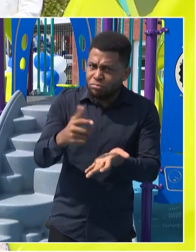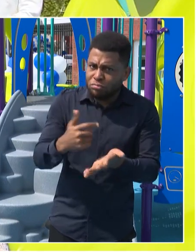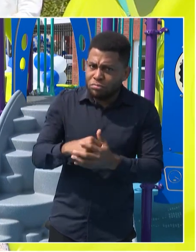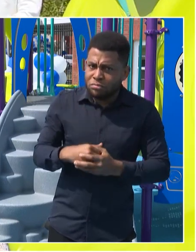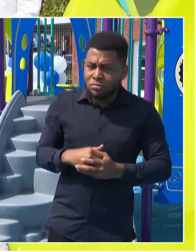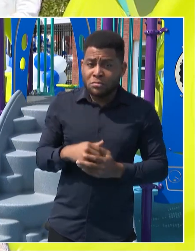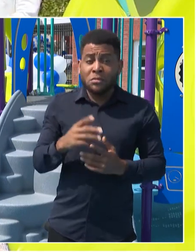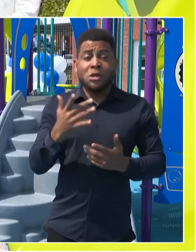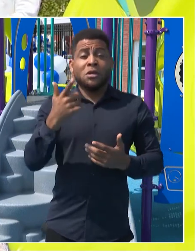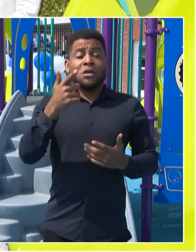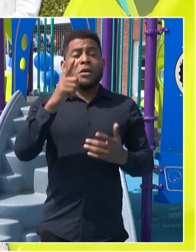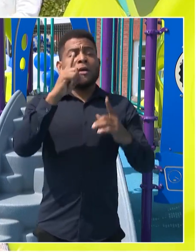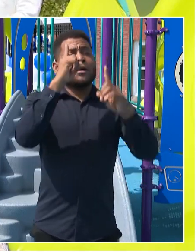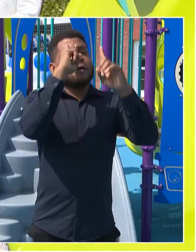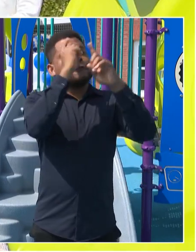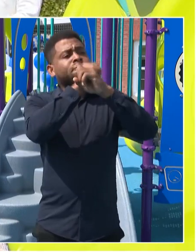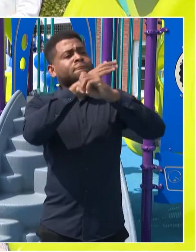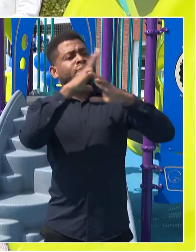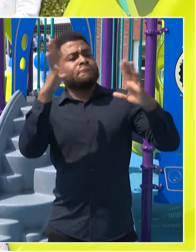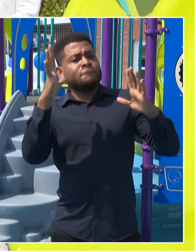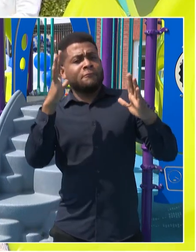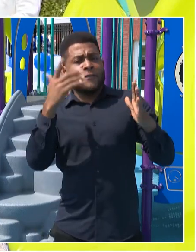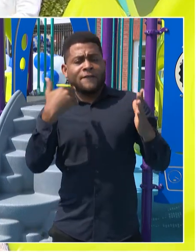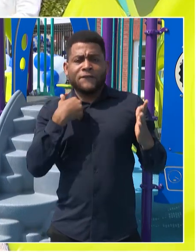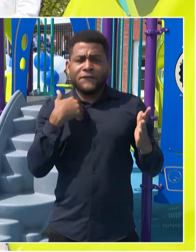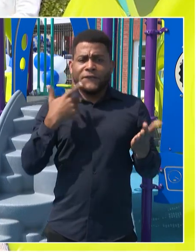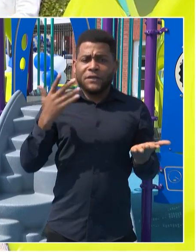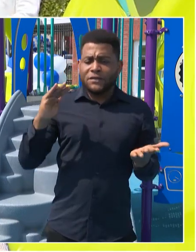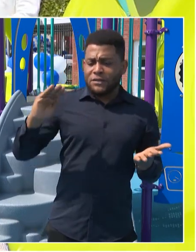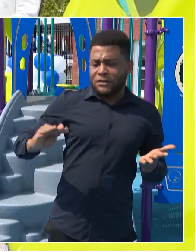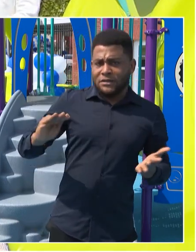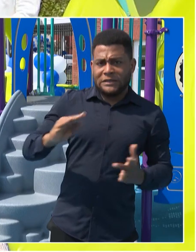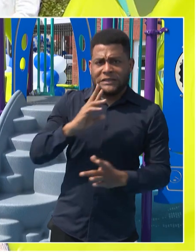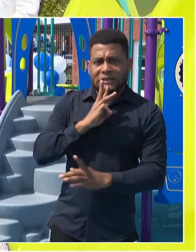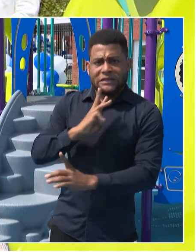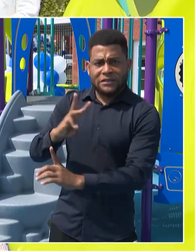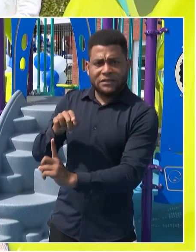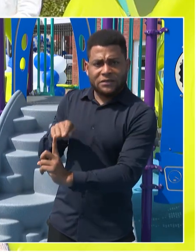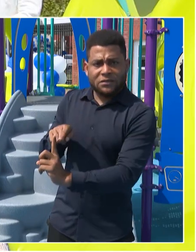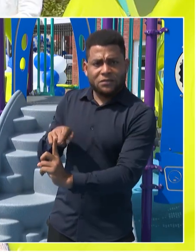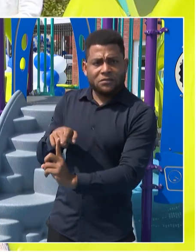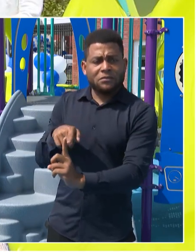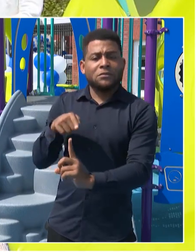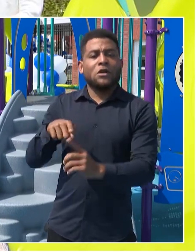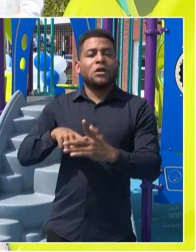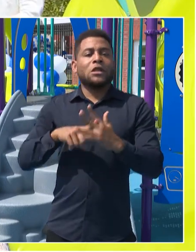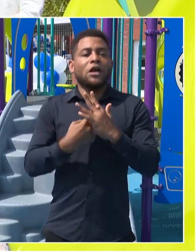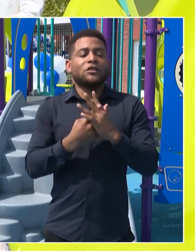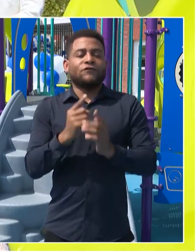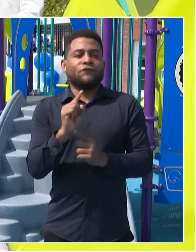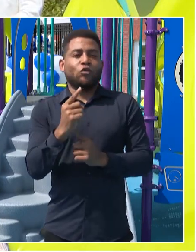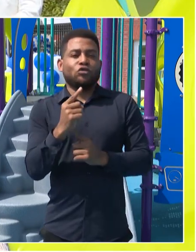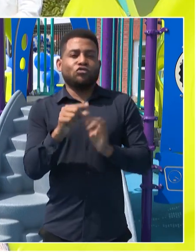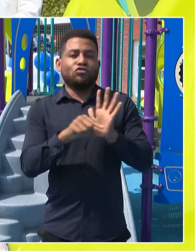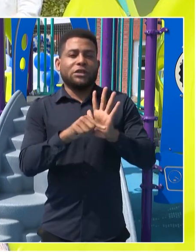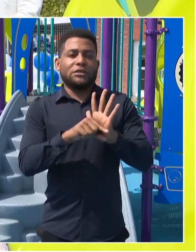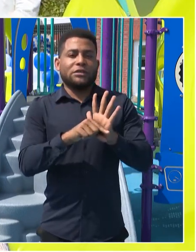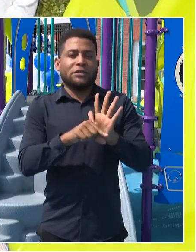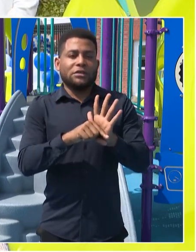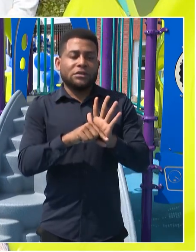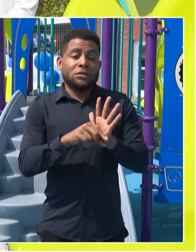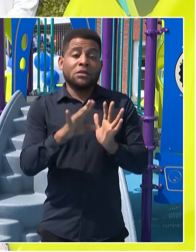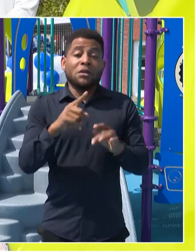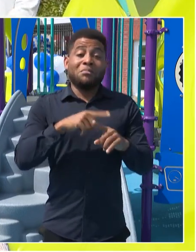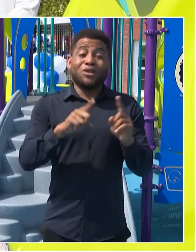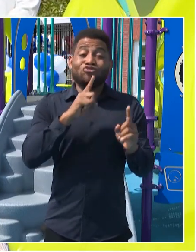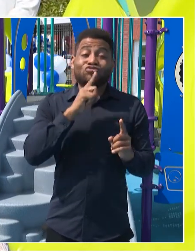starting first grade, and this will be her 4th year of real school. And we know when we